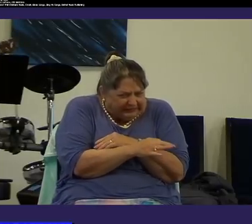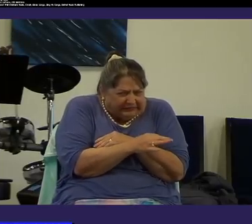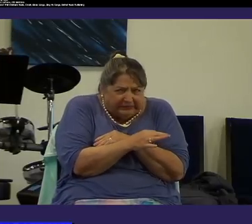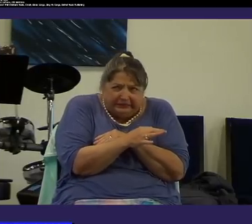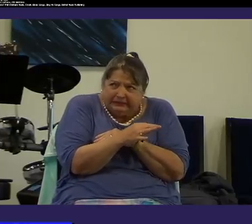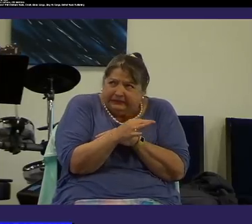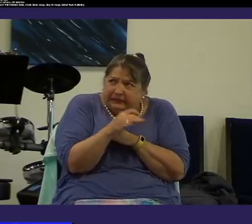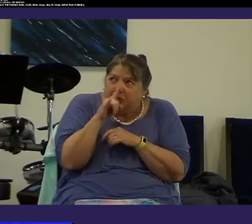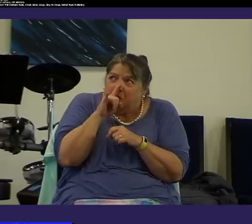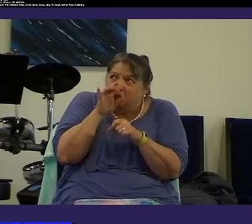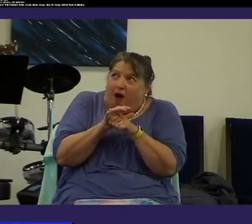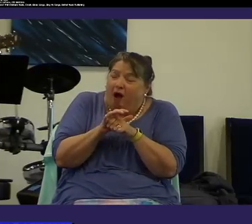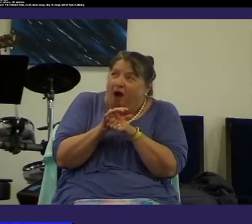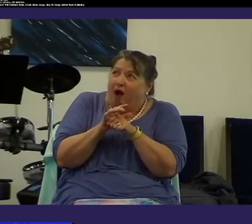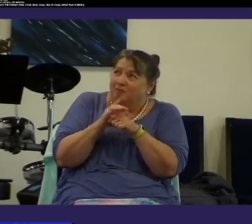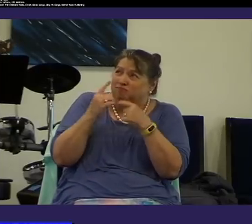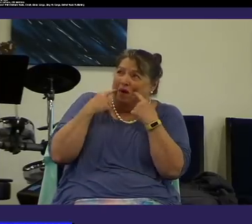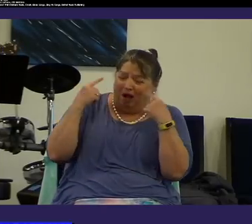that sealed the